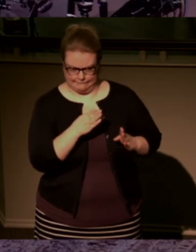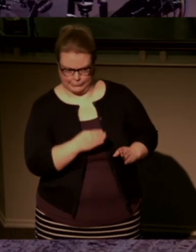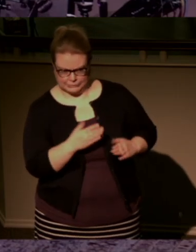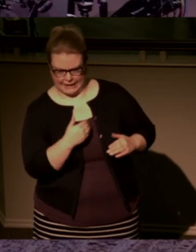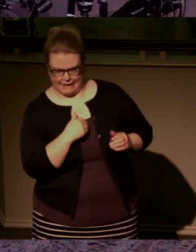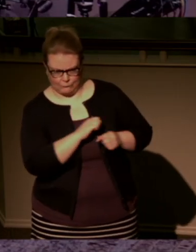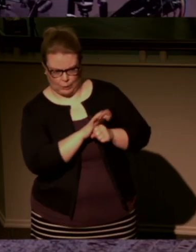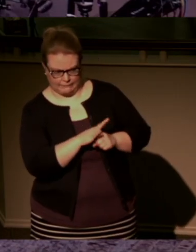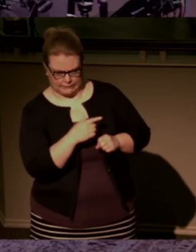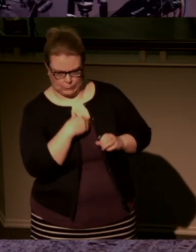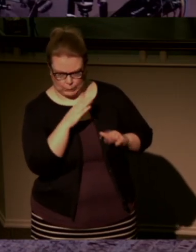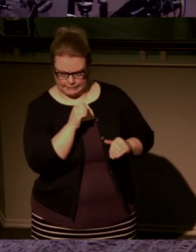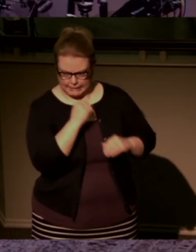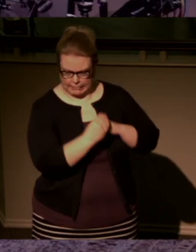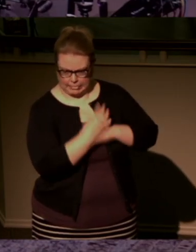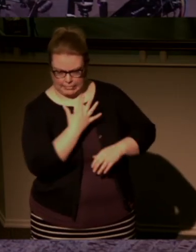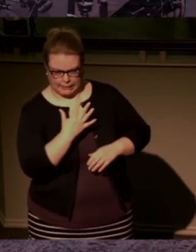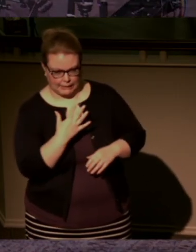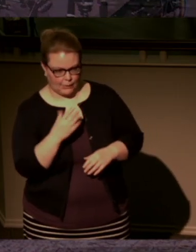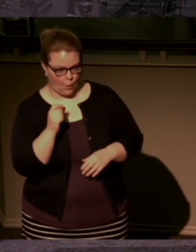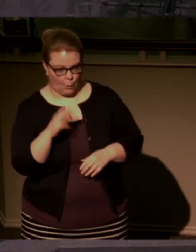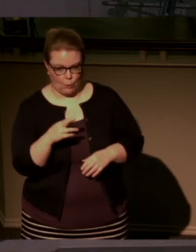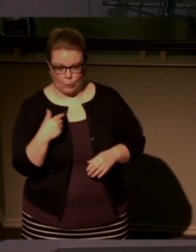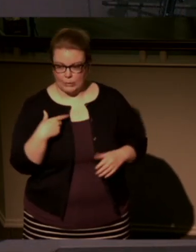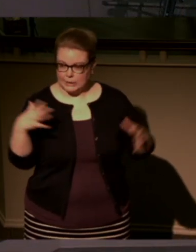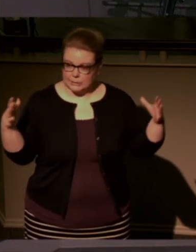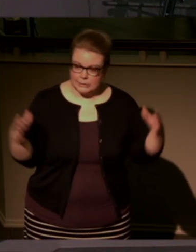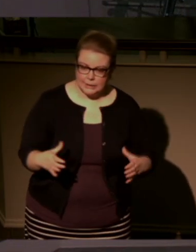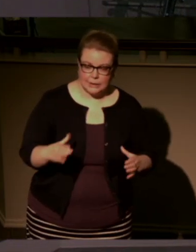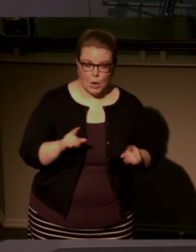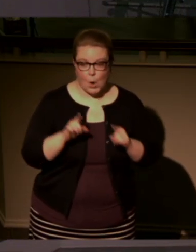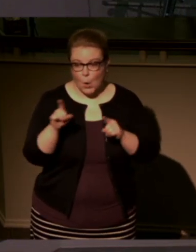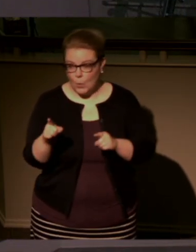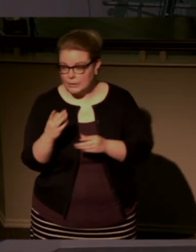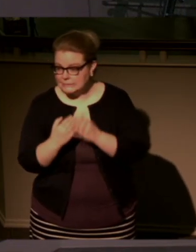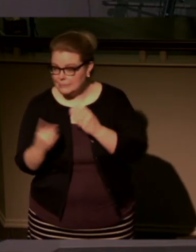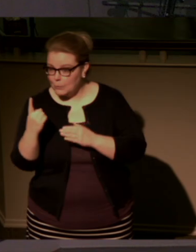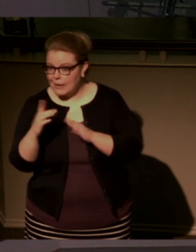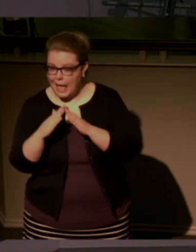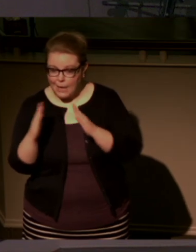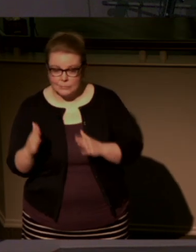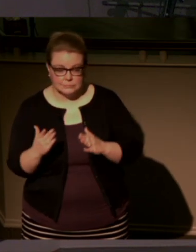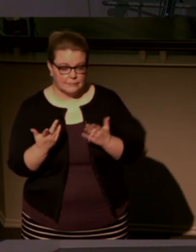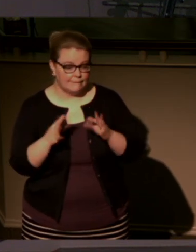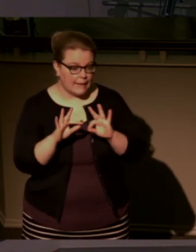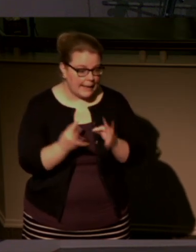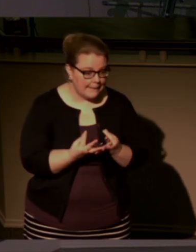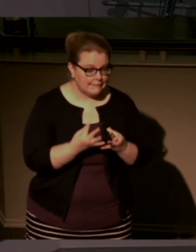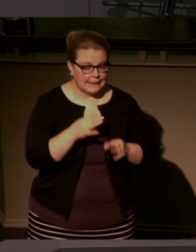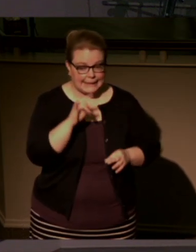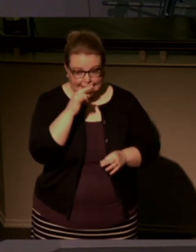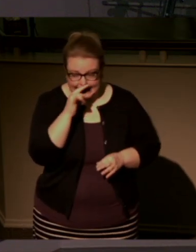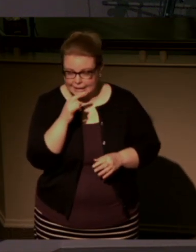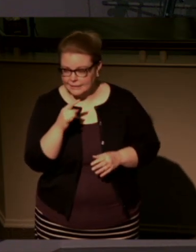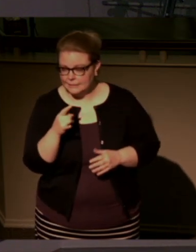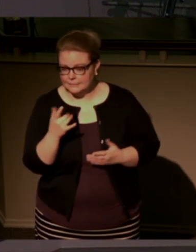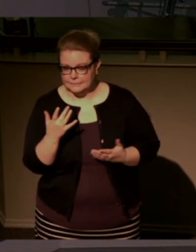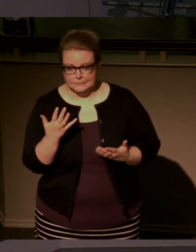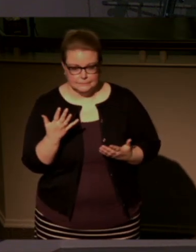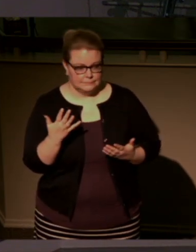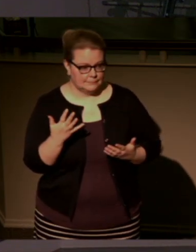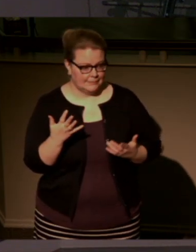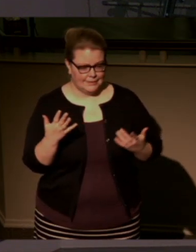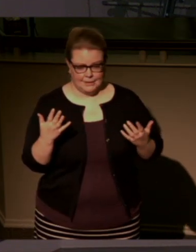We had a get-together at our house, families, kids. It was a regular COVID